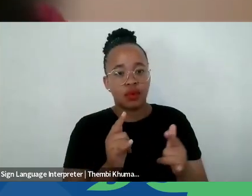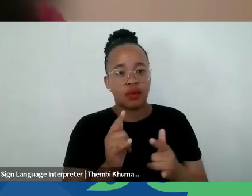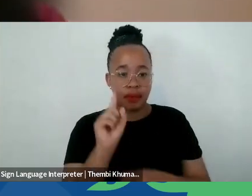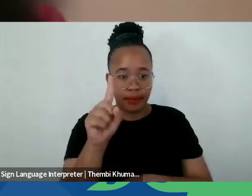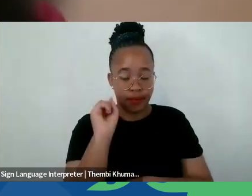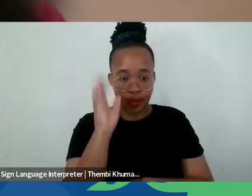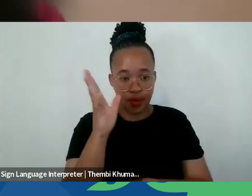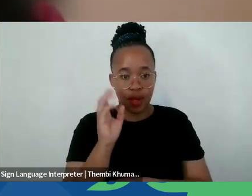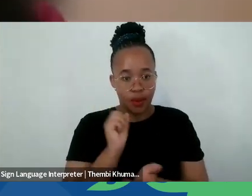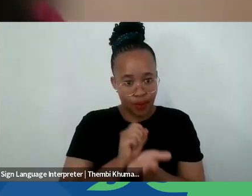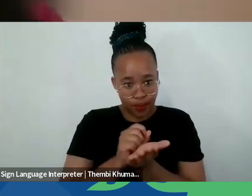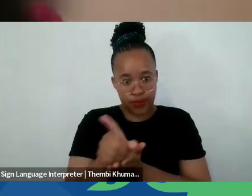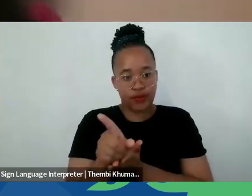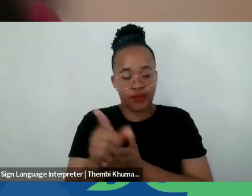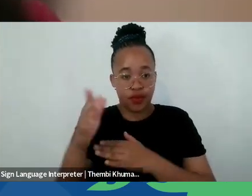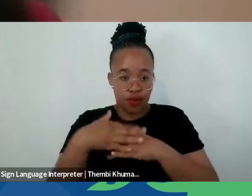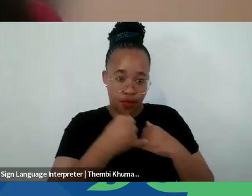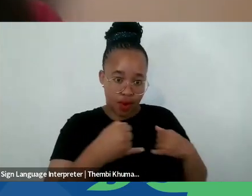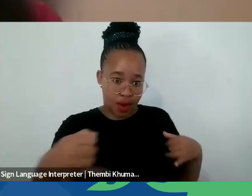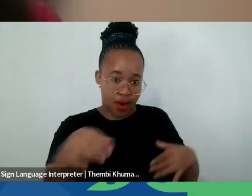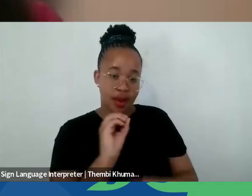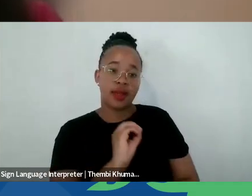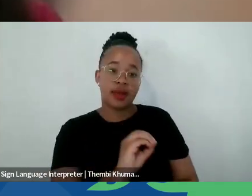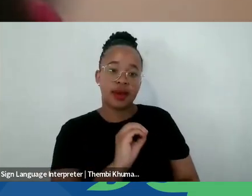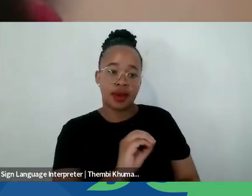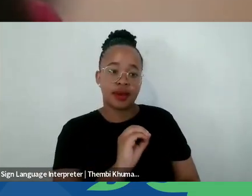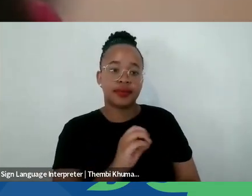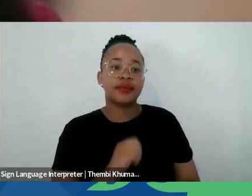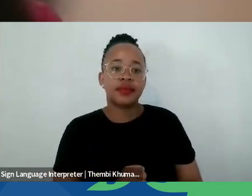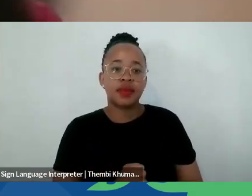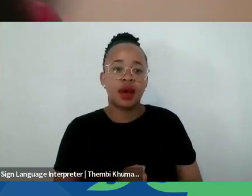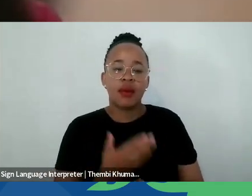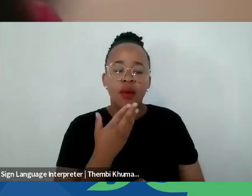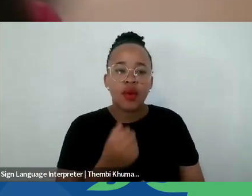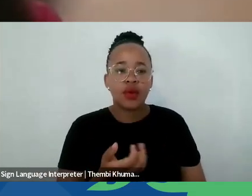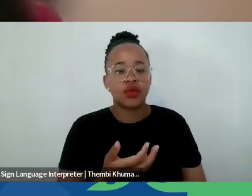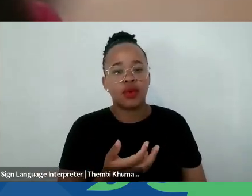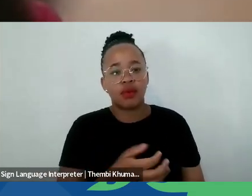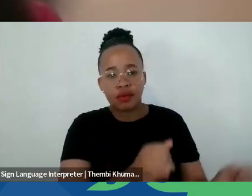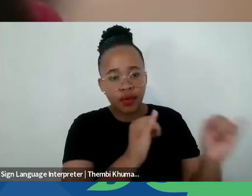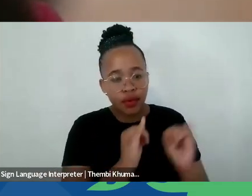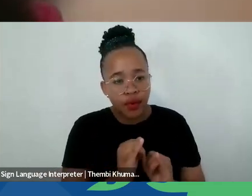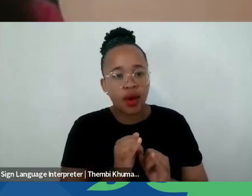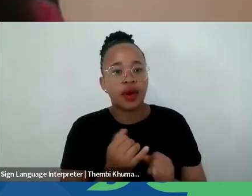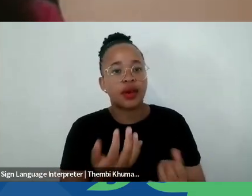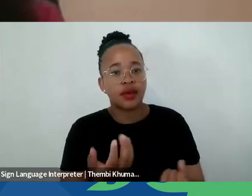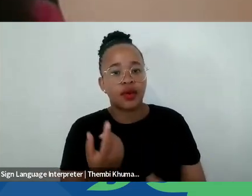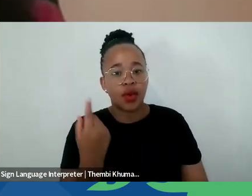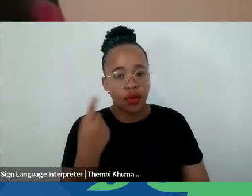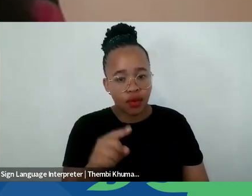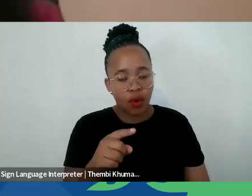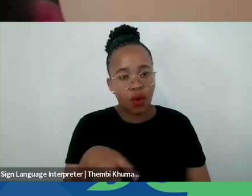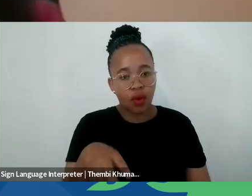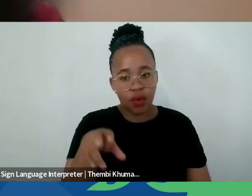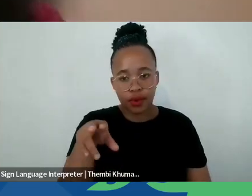right now. The other thing that we like to welcome you to is that NACOSA launched last year with several